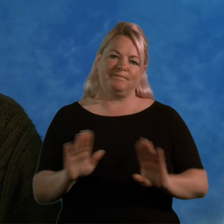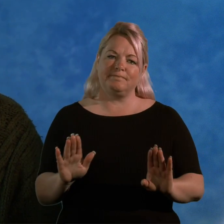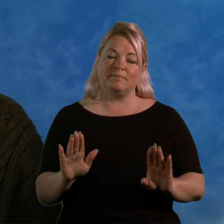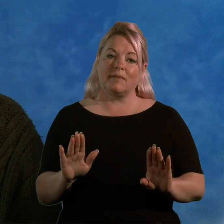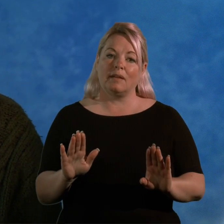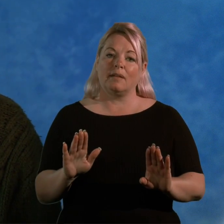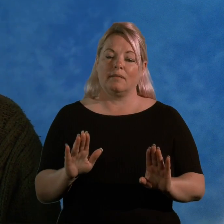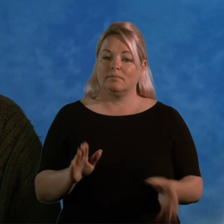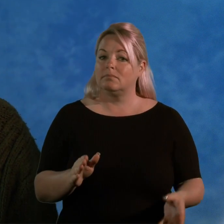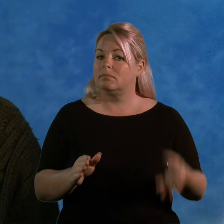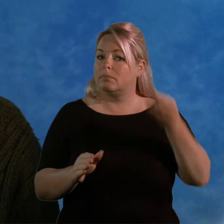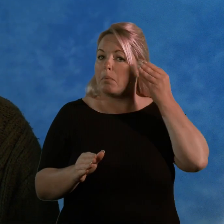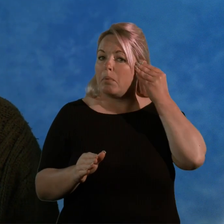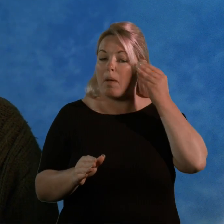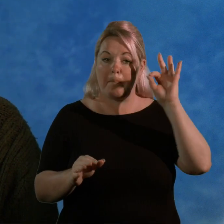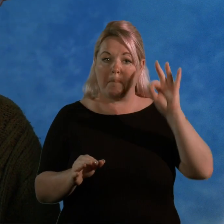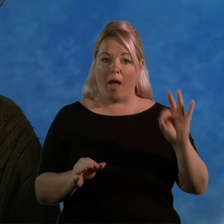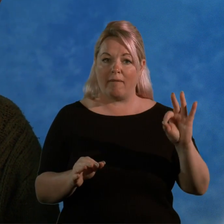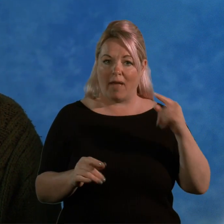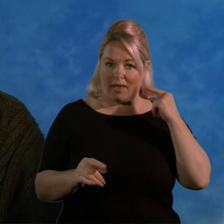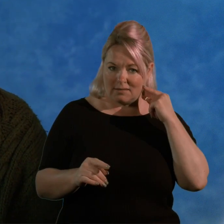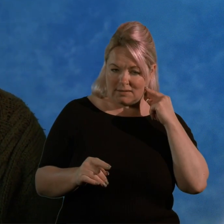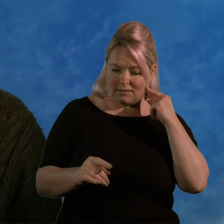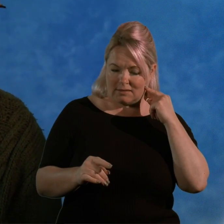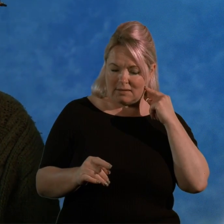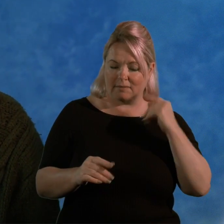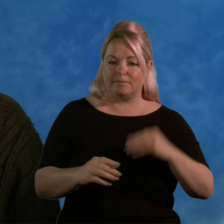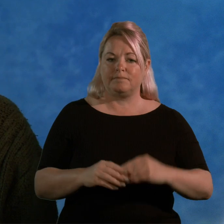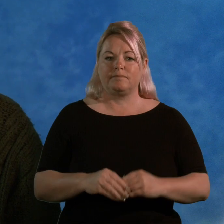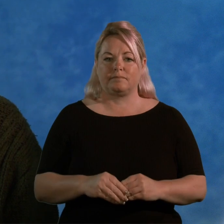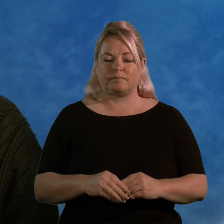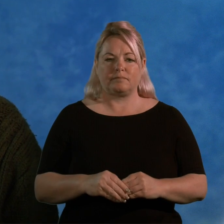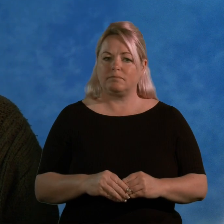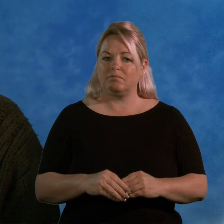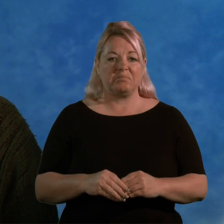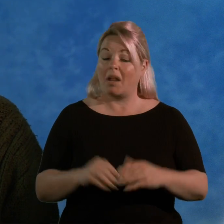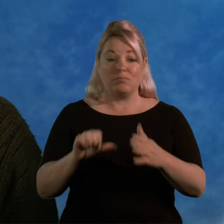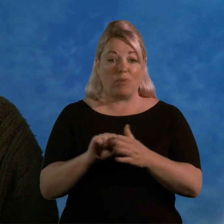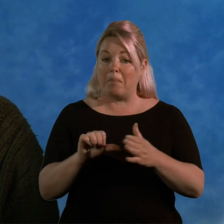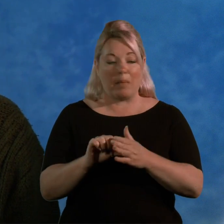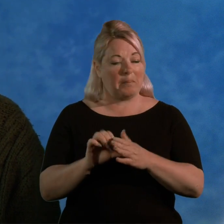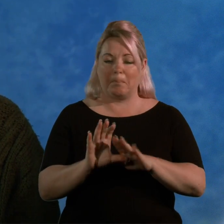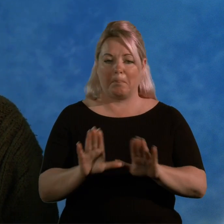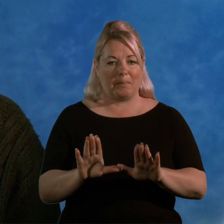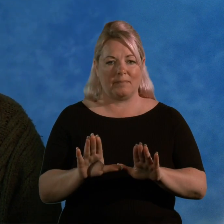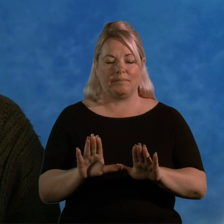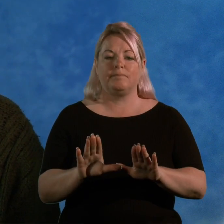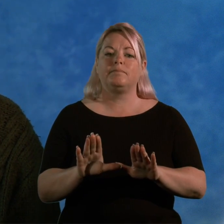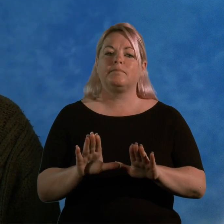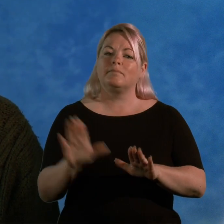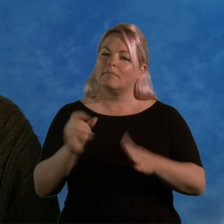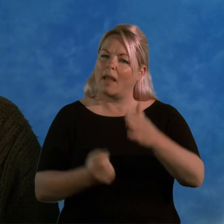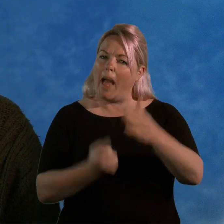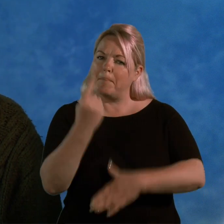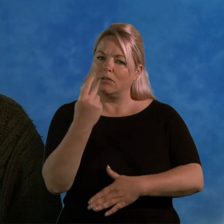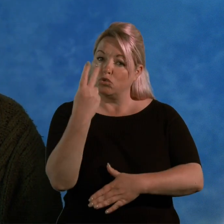because having perfect hearing in the left, it wasn't really a problem. That was until